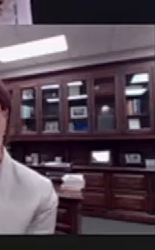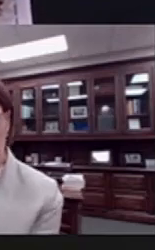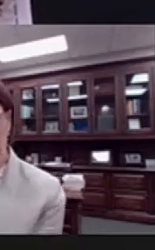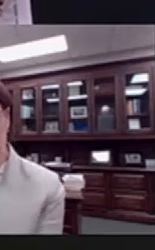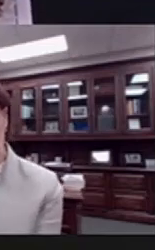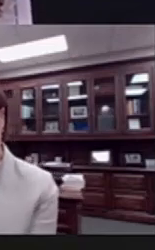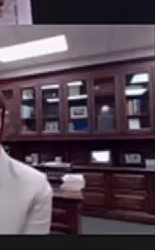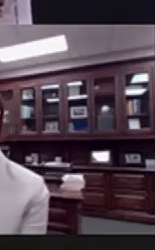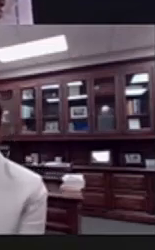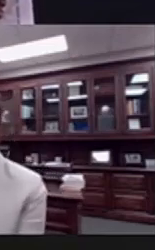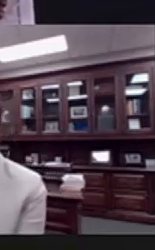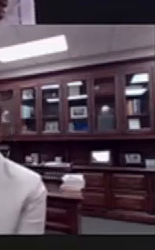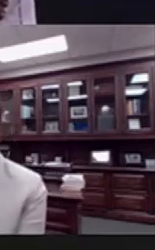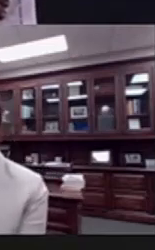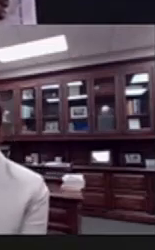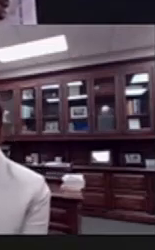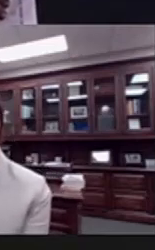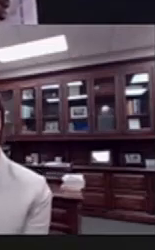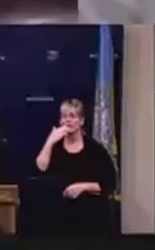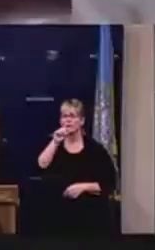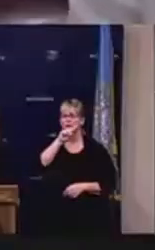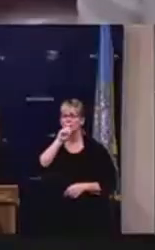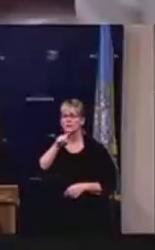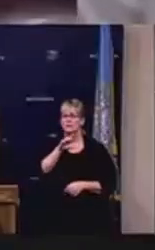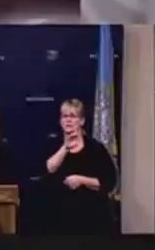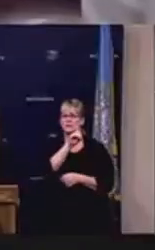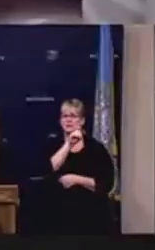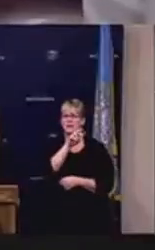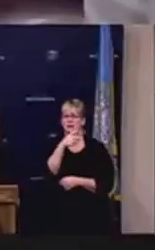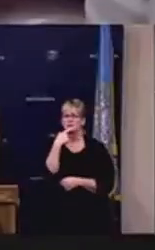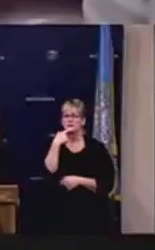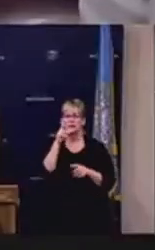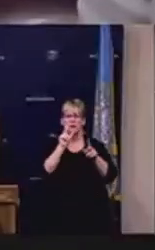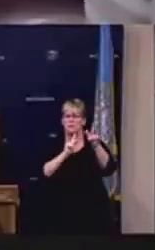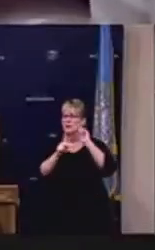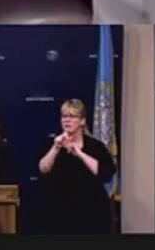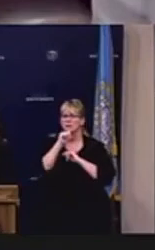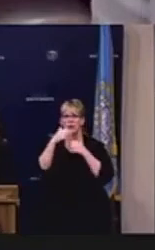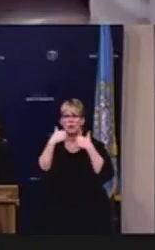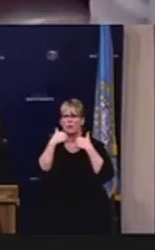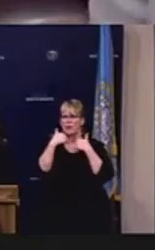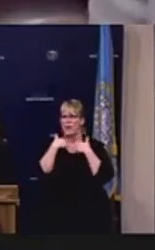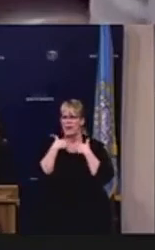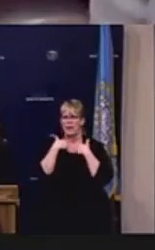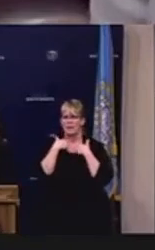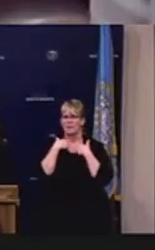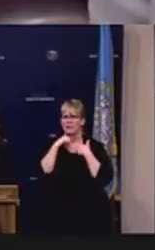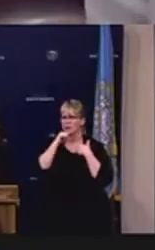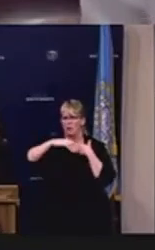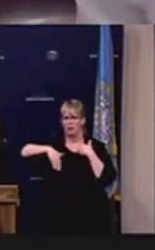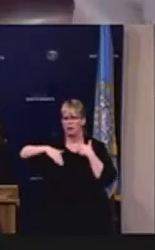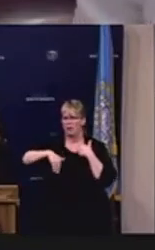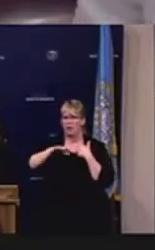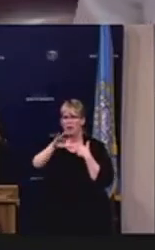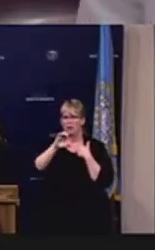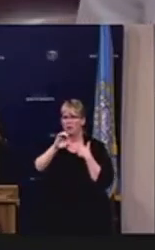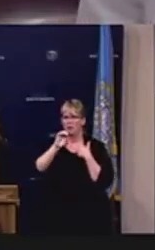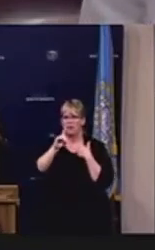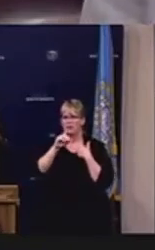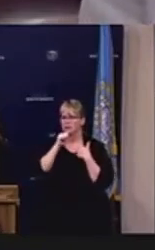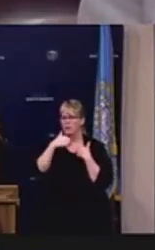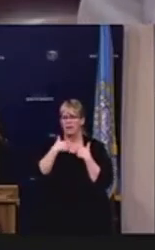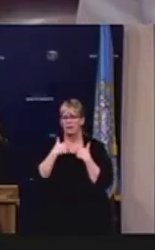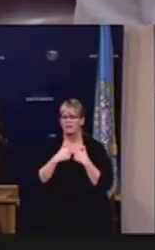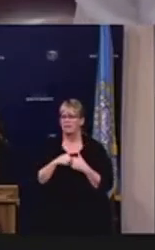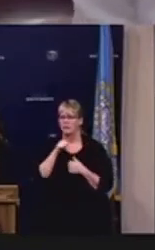Yeah, so good clarifying question. These are people that do not have COVID, so they have not tested positive for